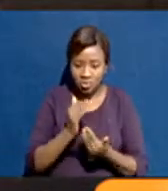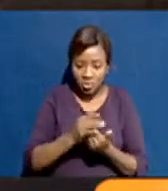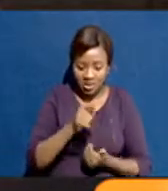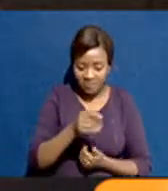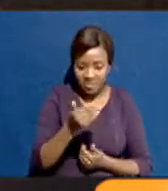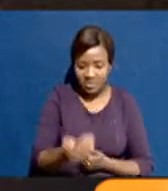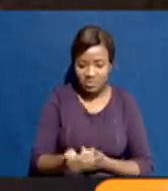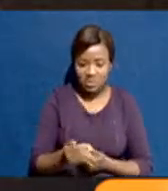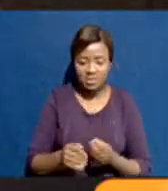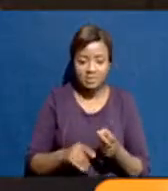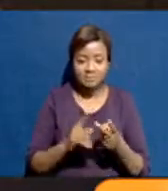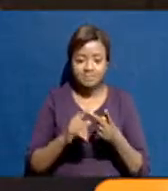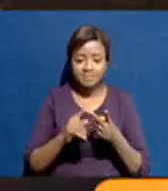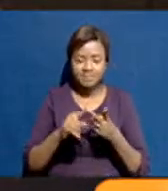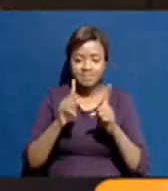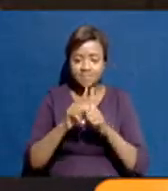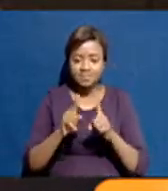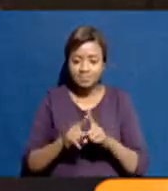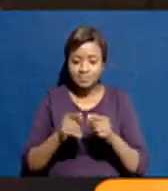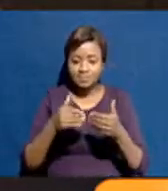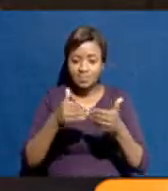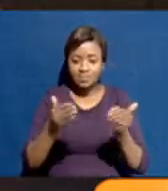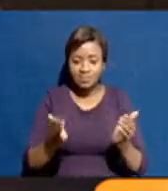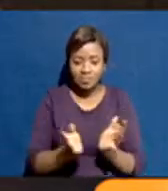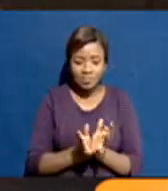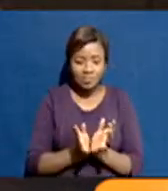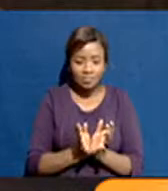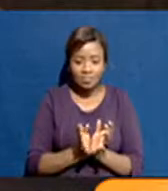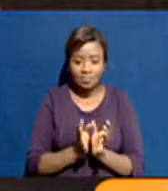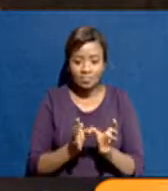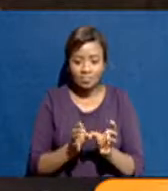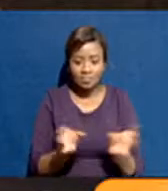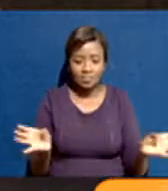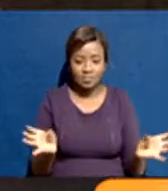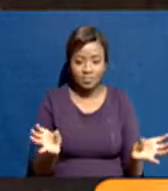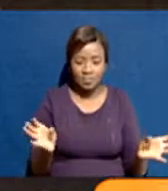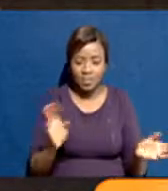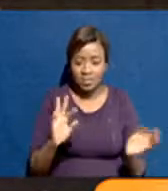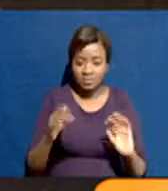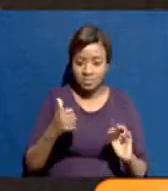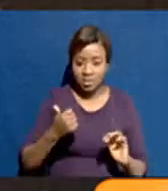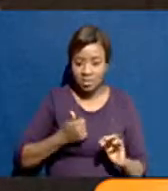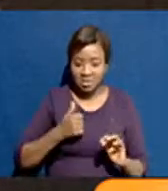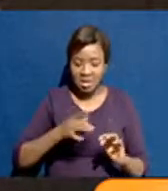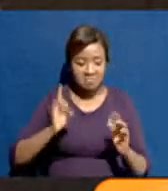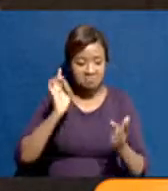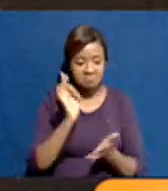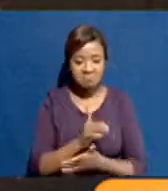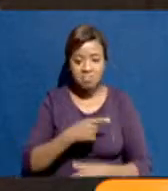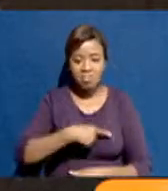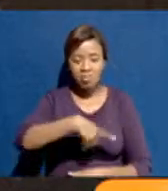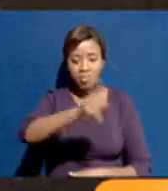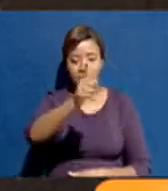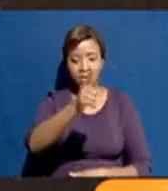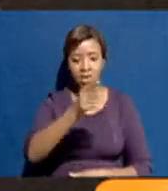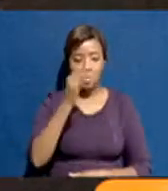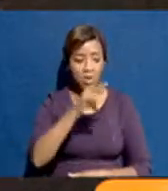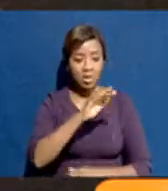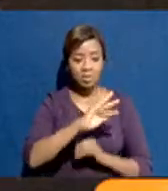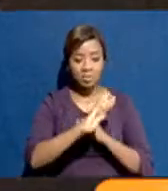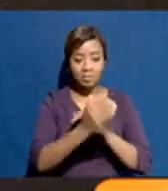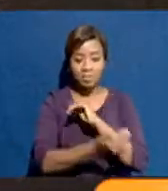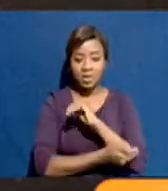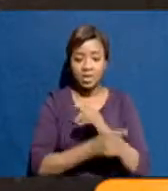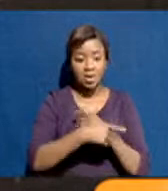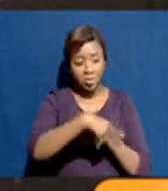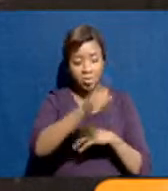country is the family breaks. Yeah. Sometimes the girl is chased away. You know, either she's chased to go look for the